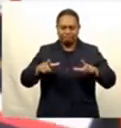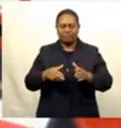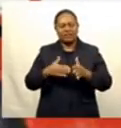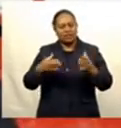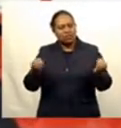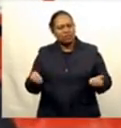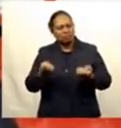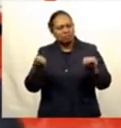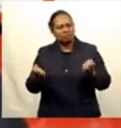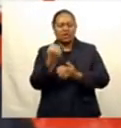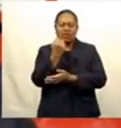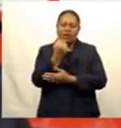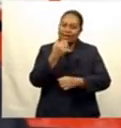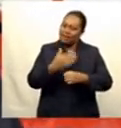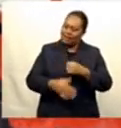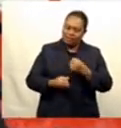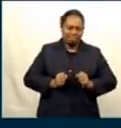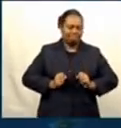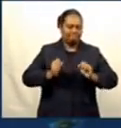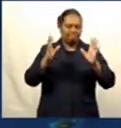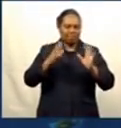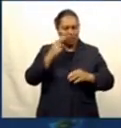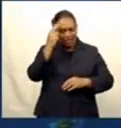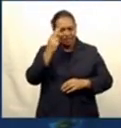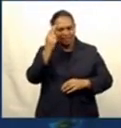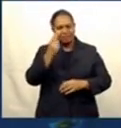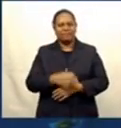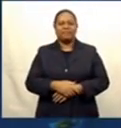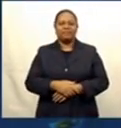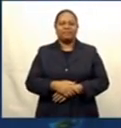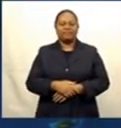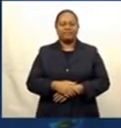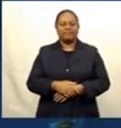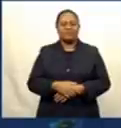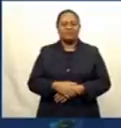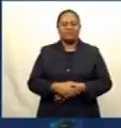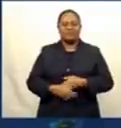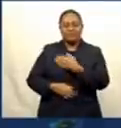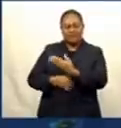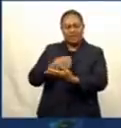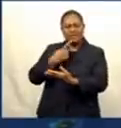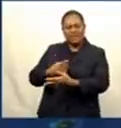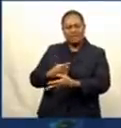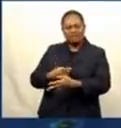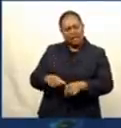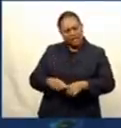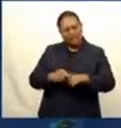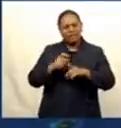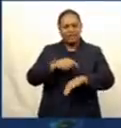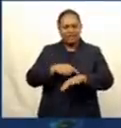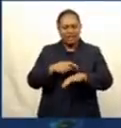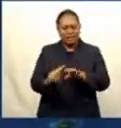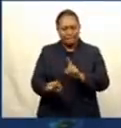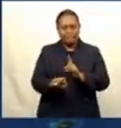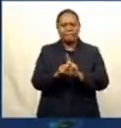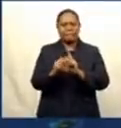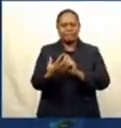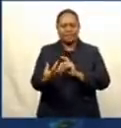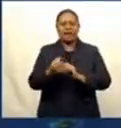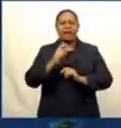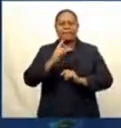budding ruggers to never give up on their dreams. I have had to go through some tough times to make it here, and I want